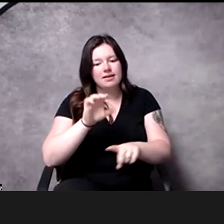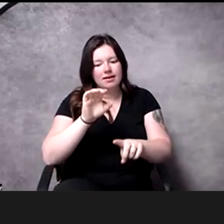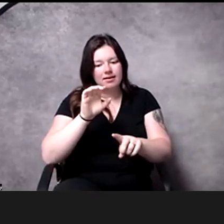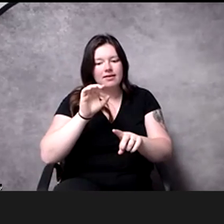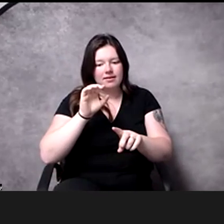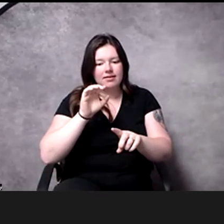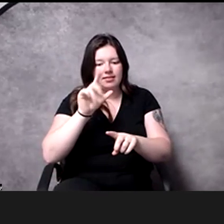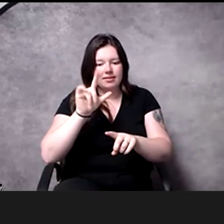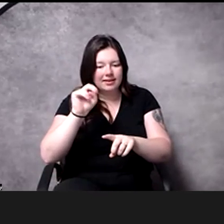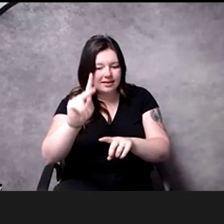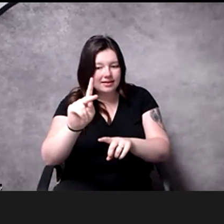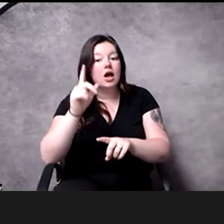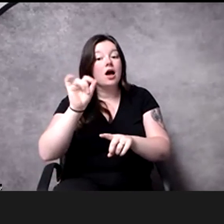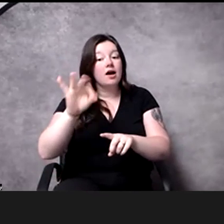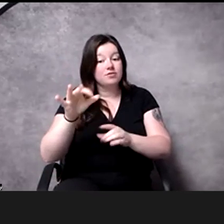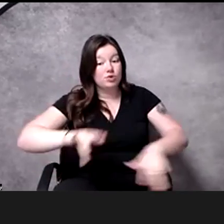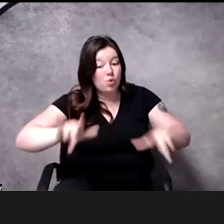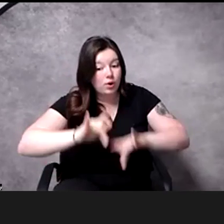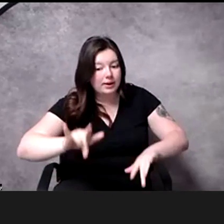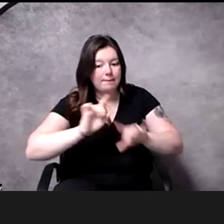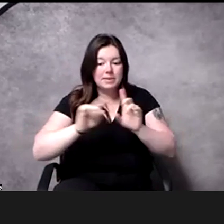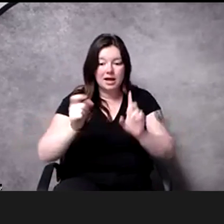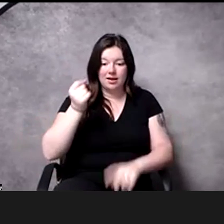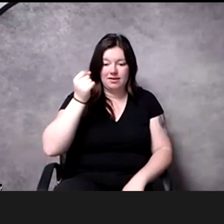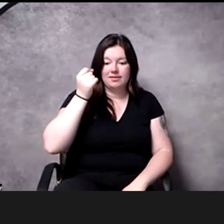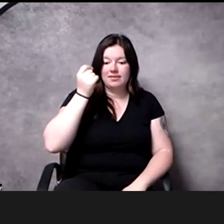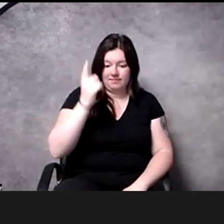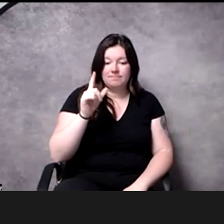sites that were referenced, I'll be happy to do that as well.